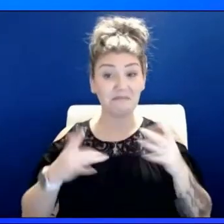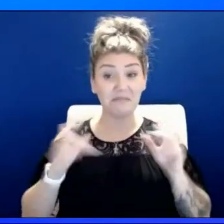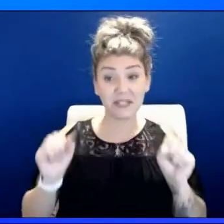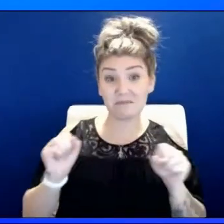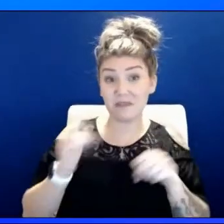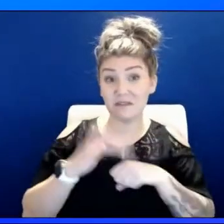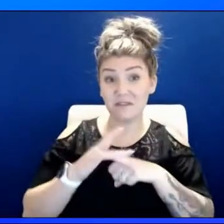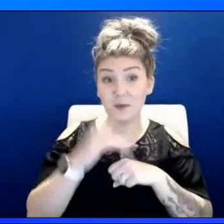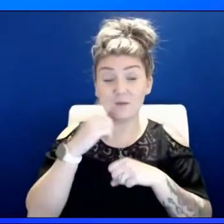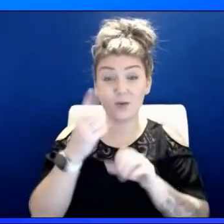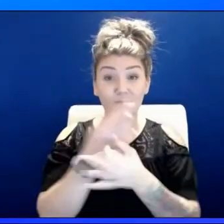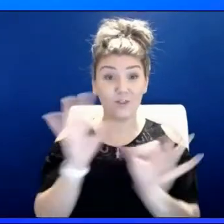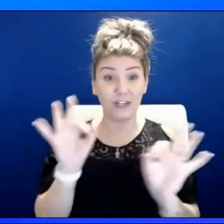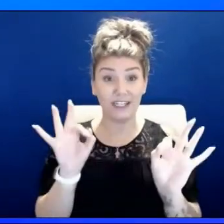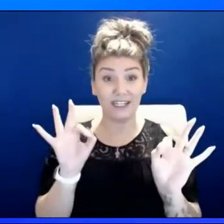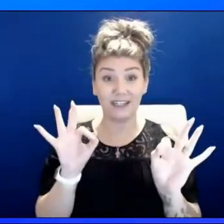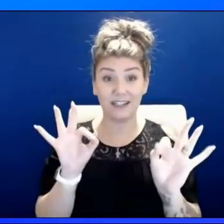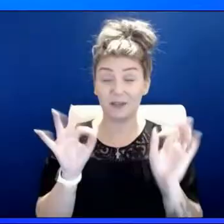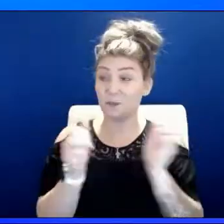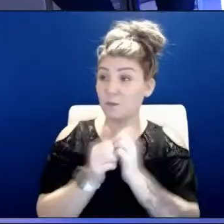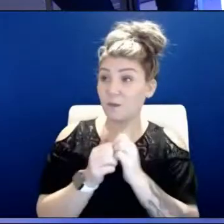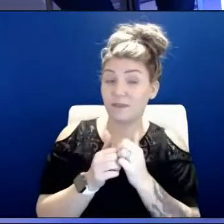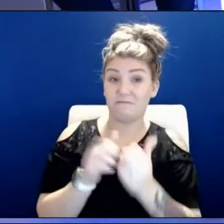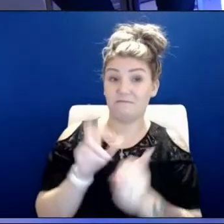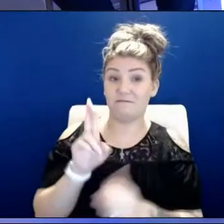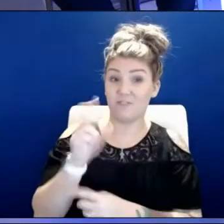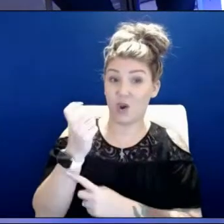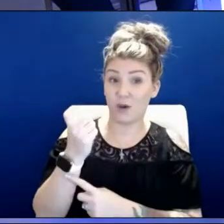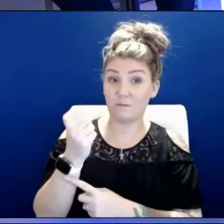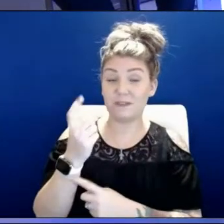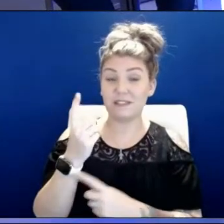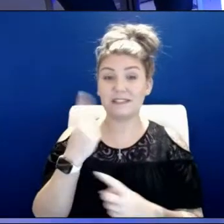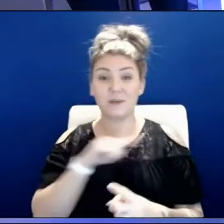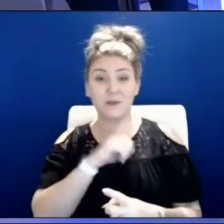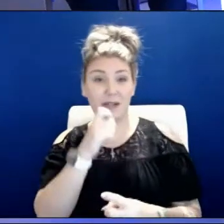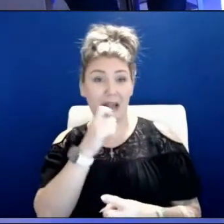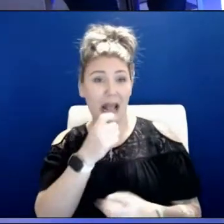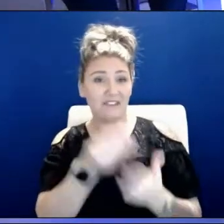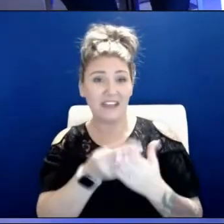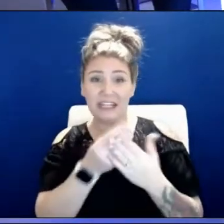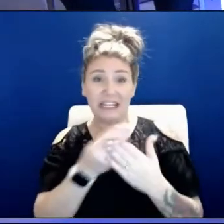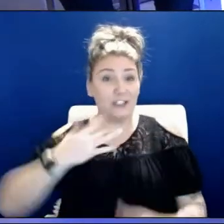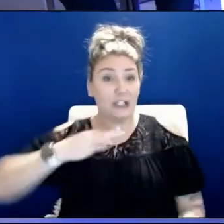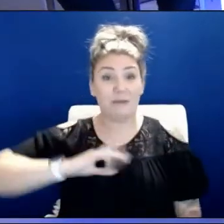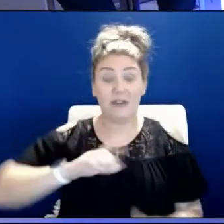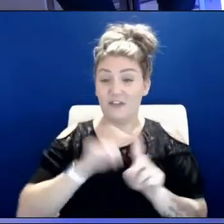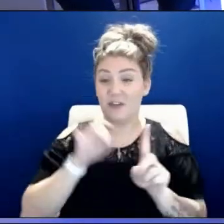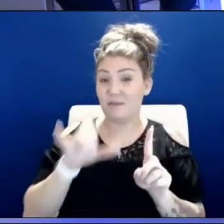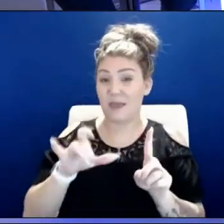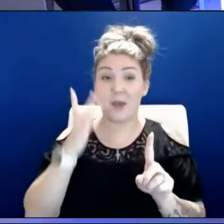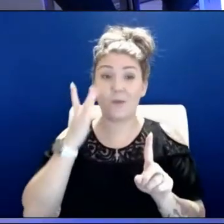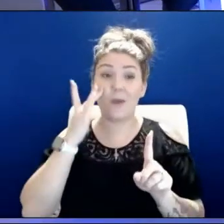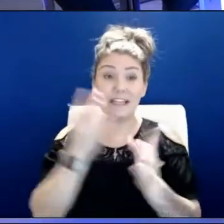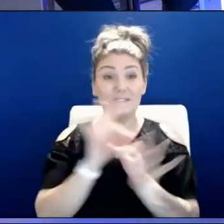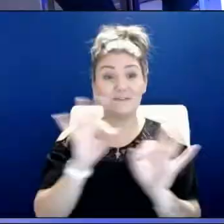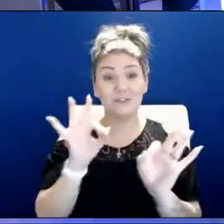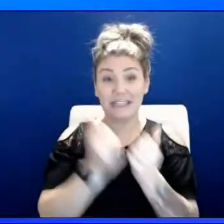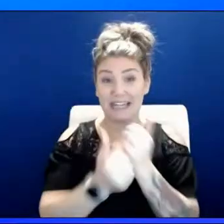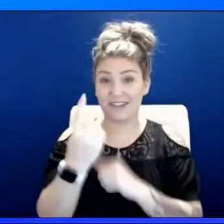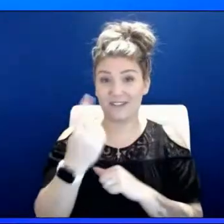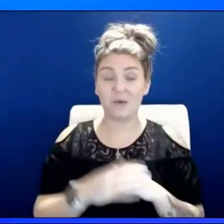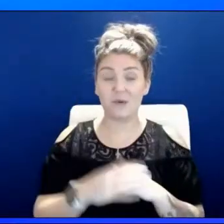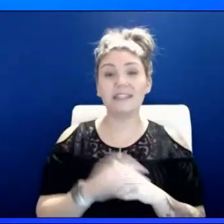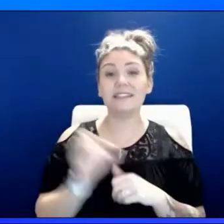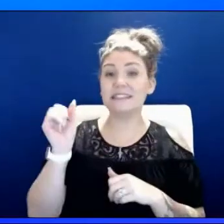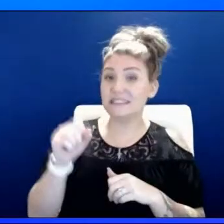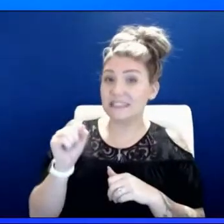pharmacy. That's a big deal. And so just to say we're not financially benefiting from it because No, it's going to exactly. be free to everybody. That's okay. There you go. That's what we need, and we need access